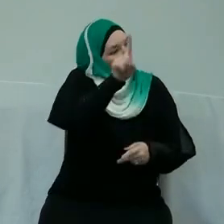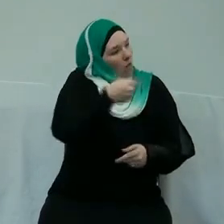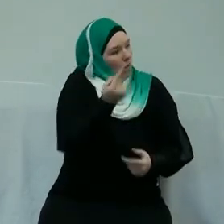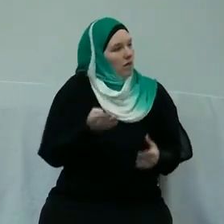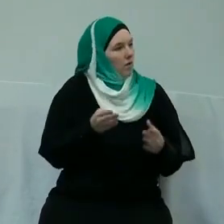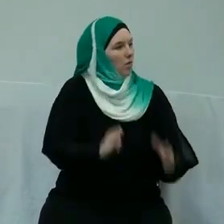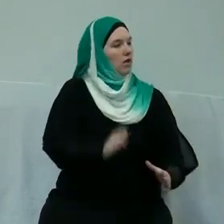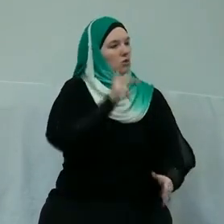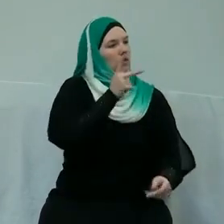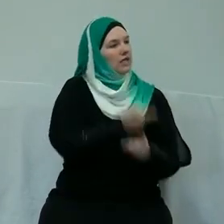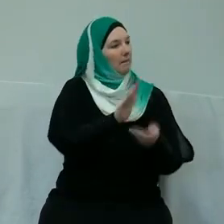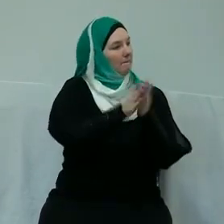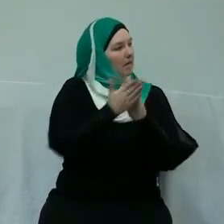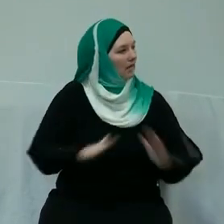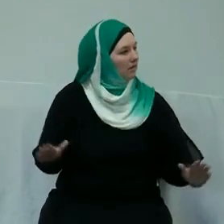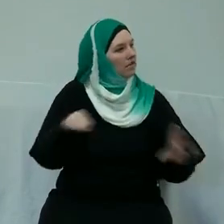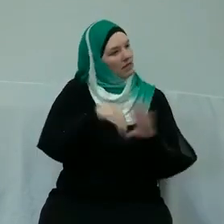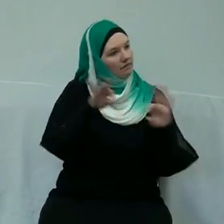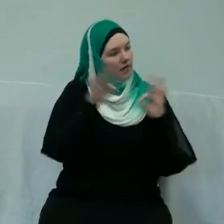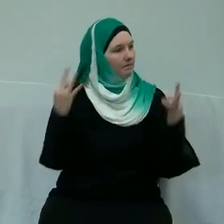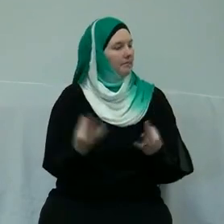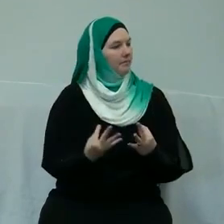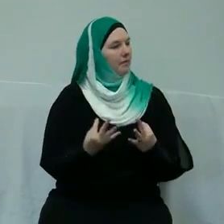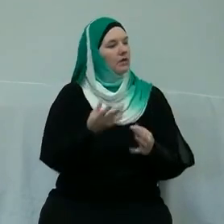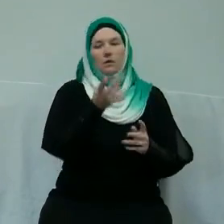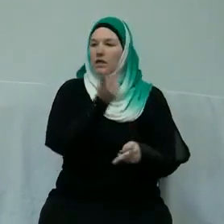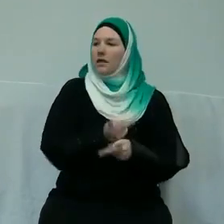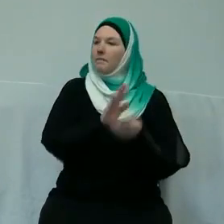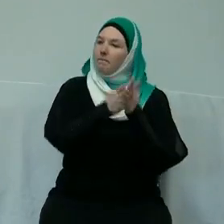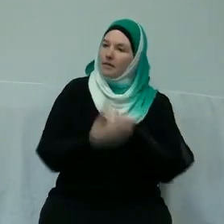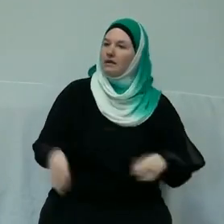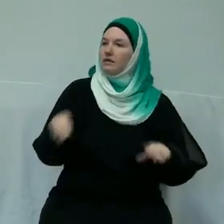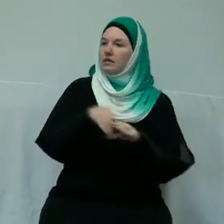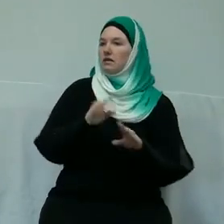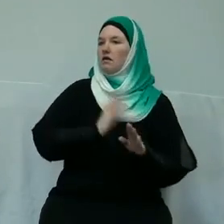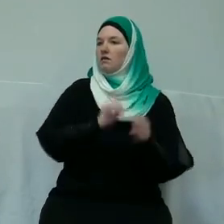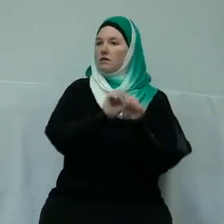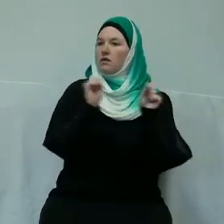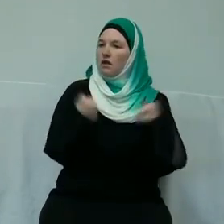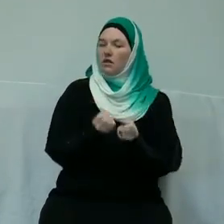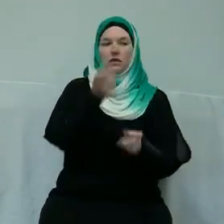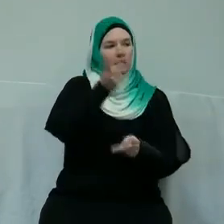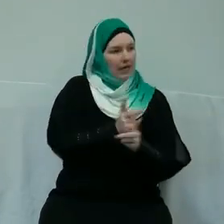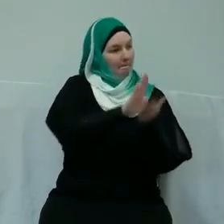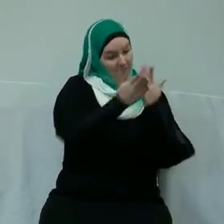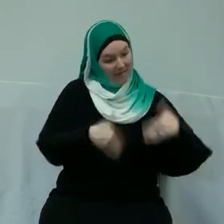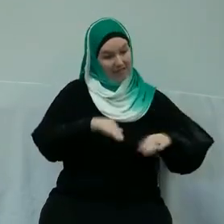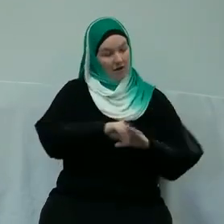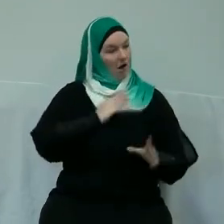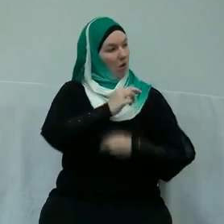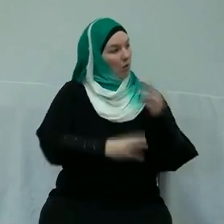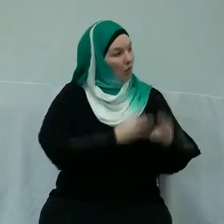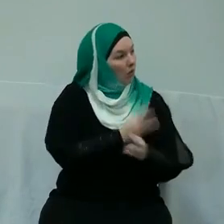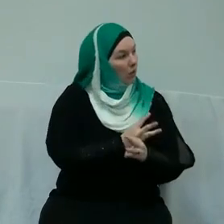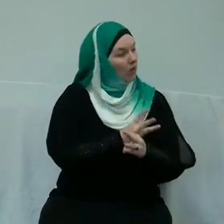way to keep peace in the family, to keep peace in the society, to keep peace in the community,